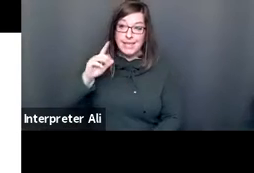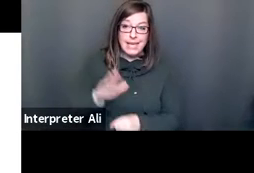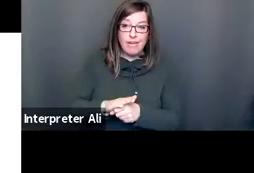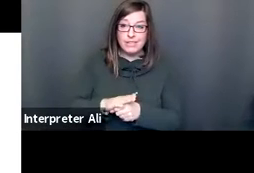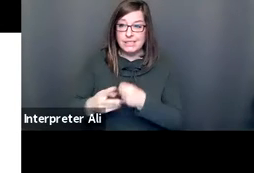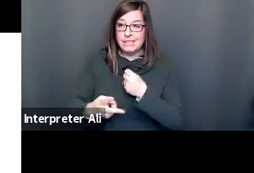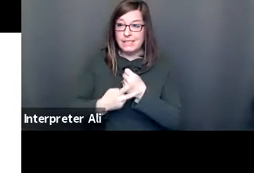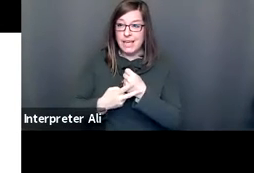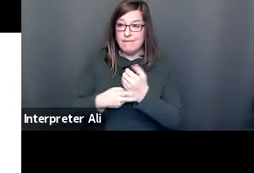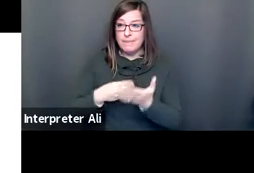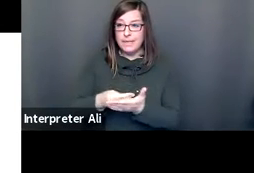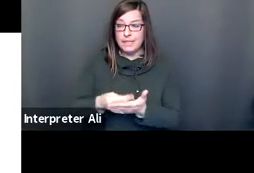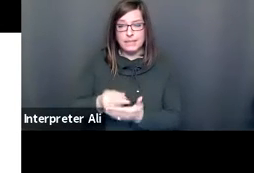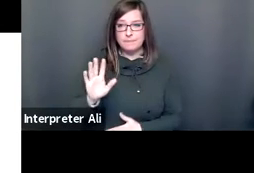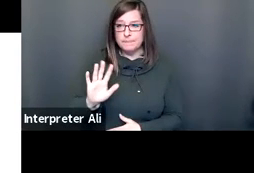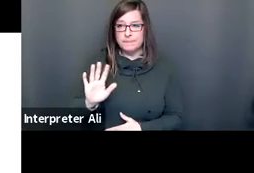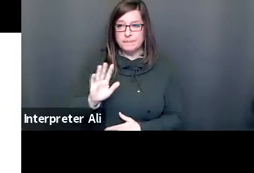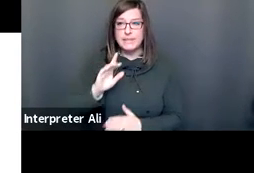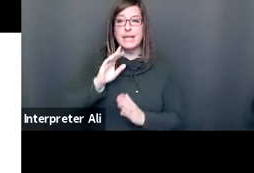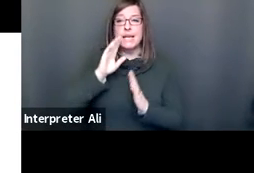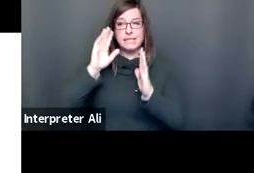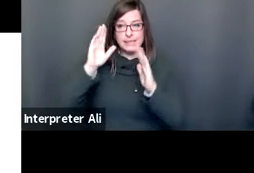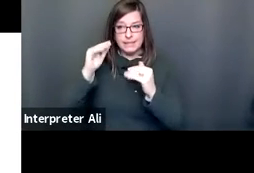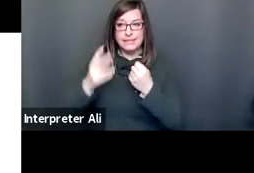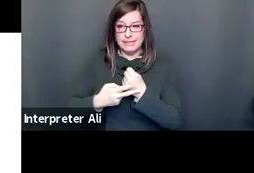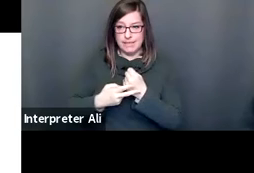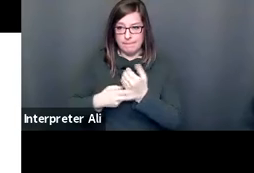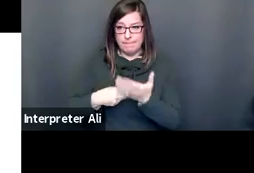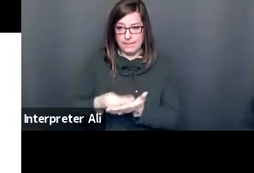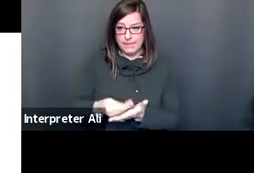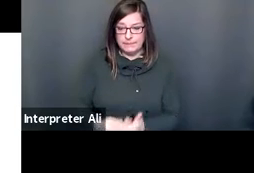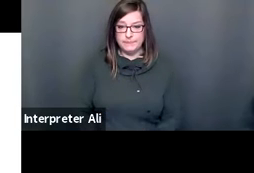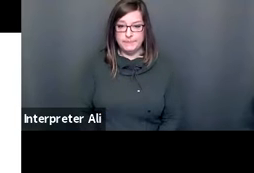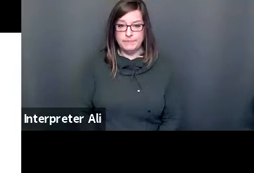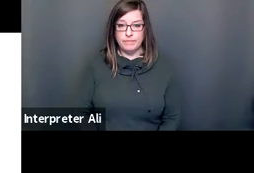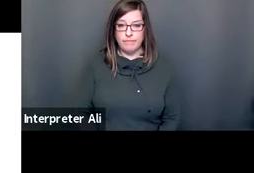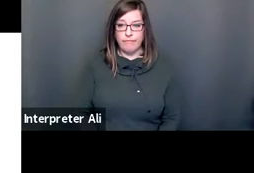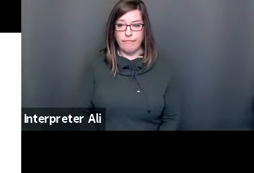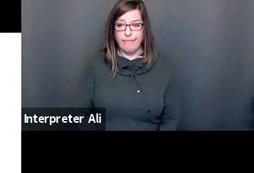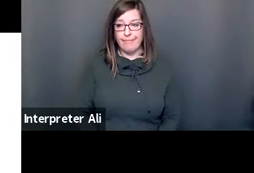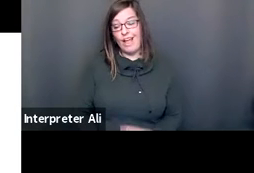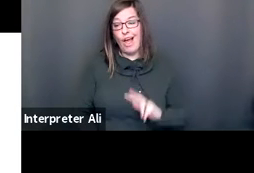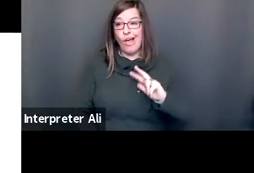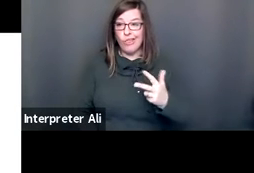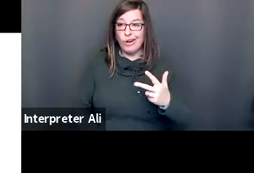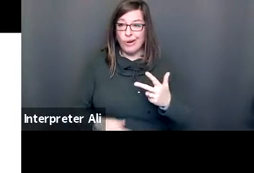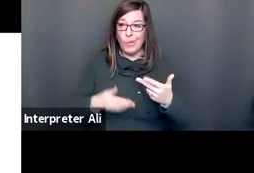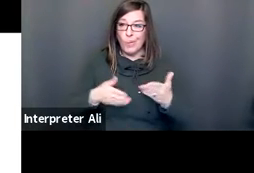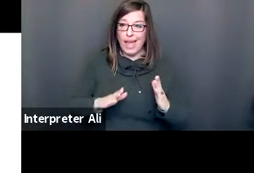savings. It's just an expected savings. A third way to think about the problem is,